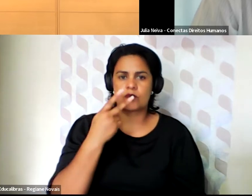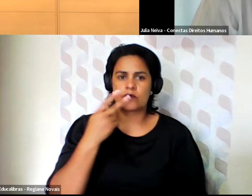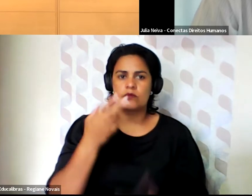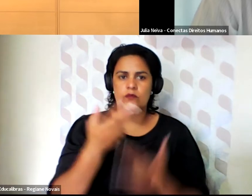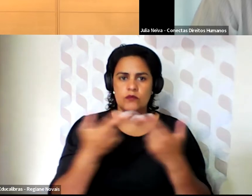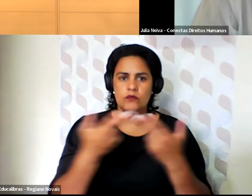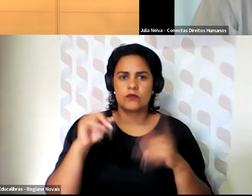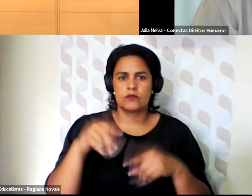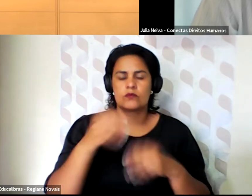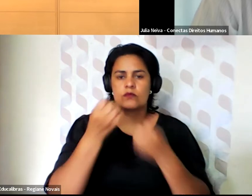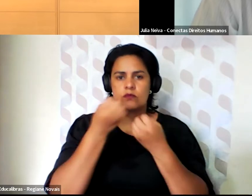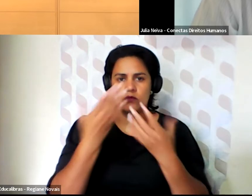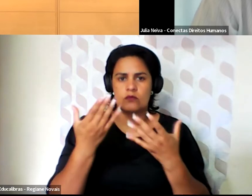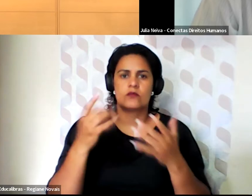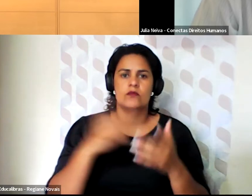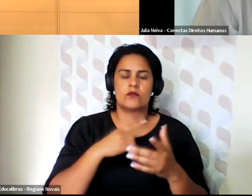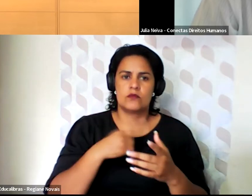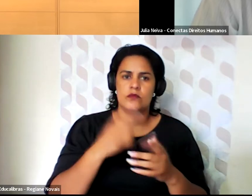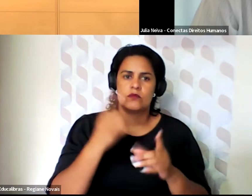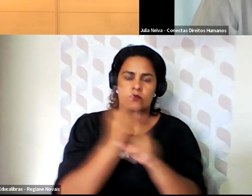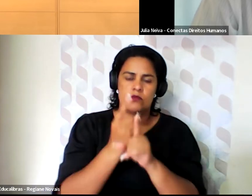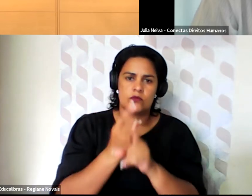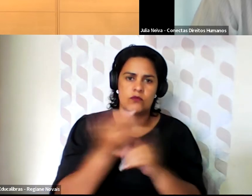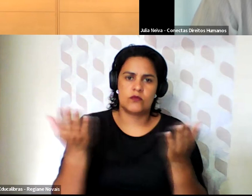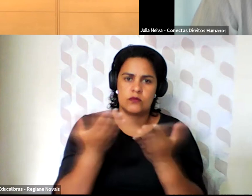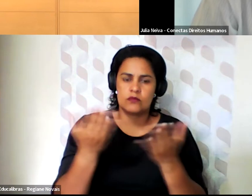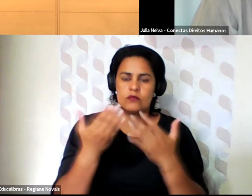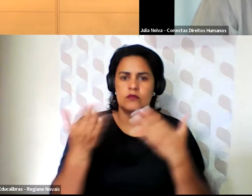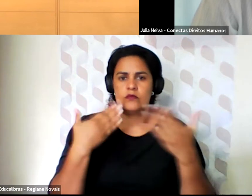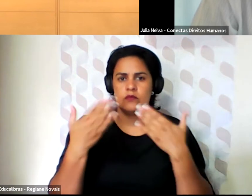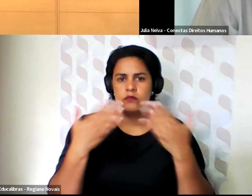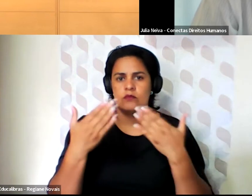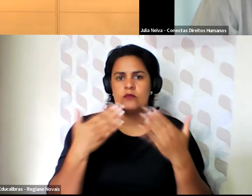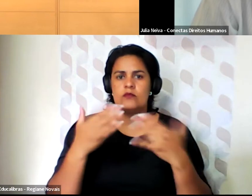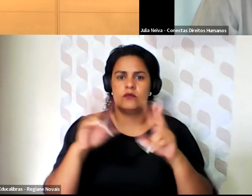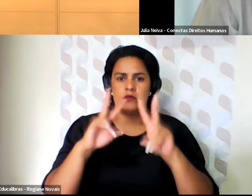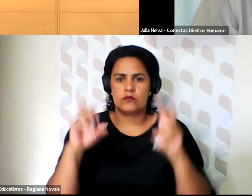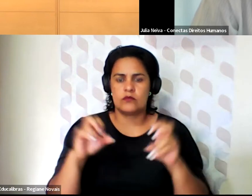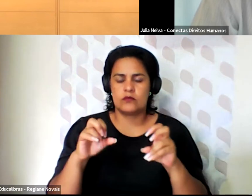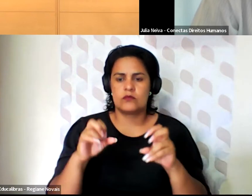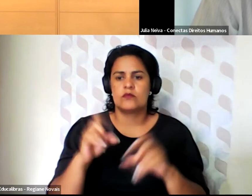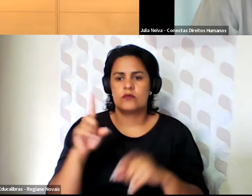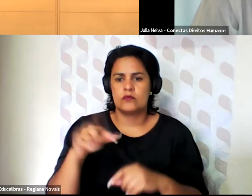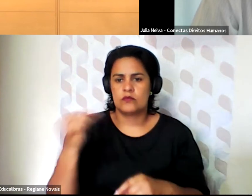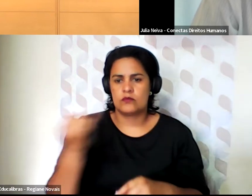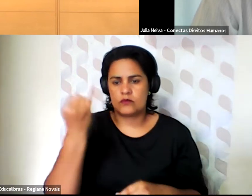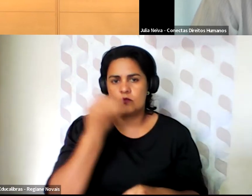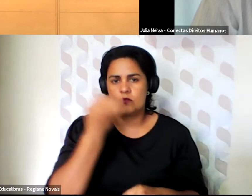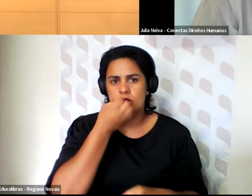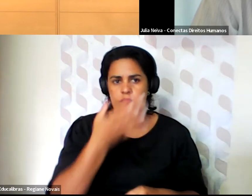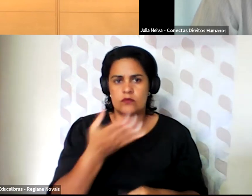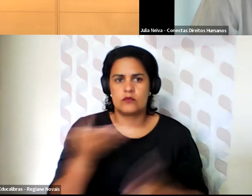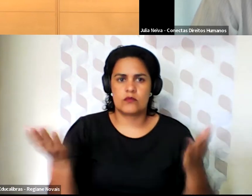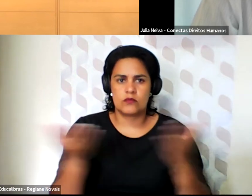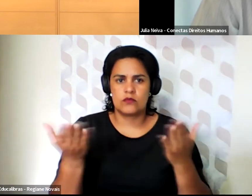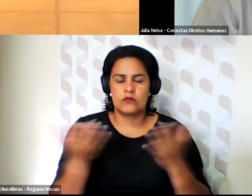and I want to leave this evening also with a call to all of you. Count on our